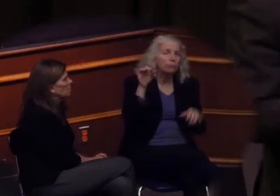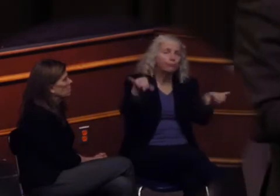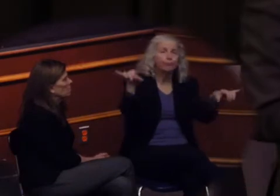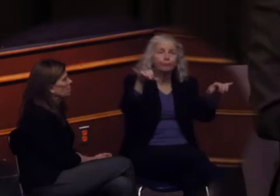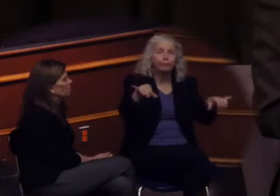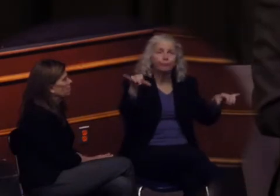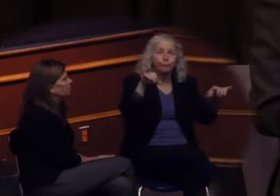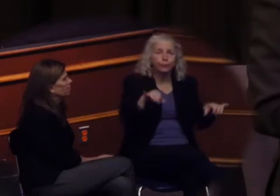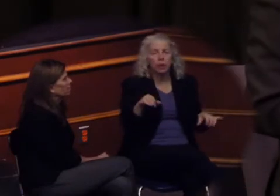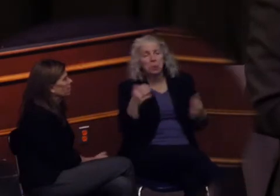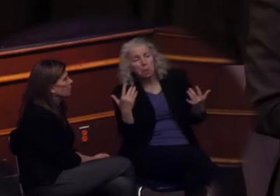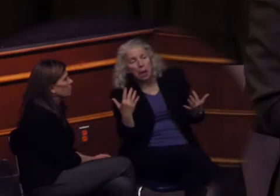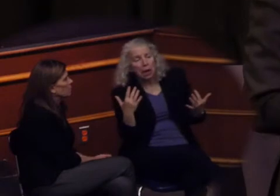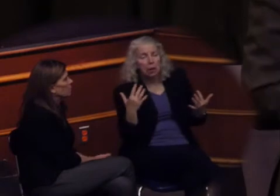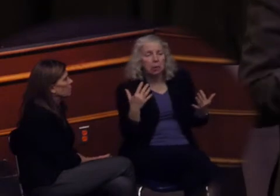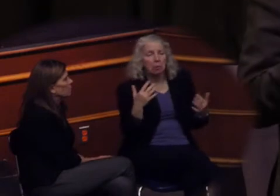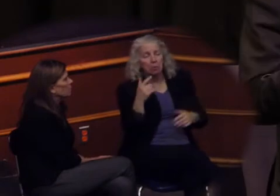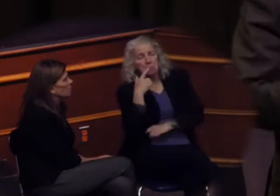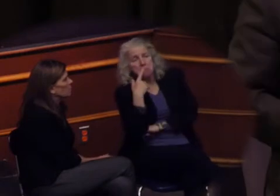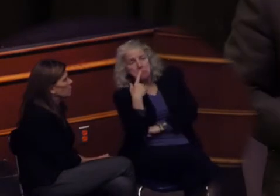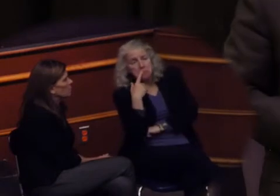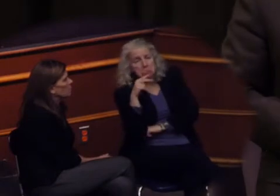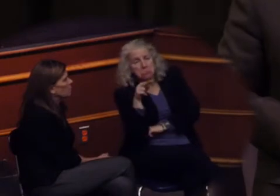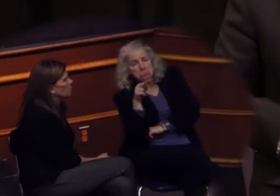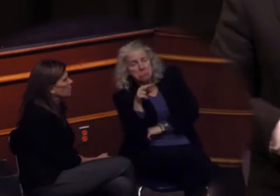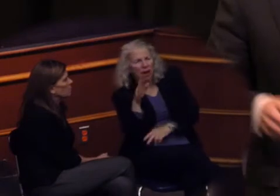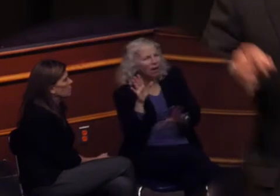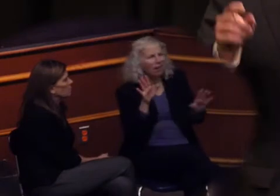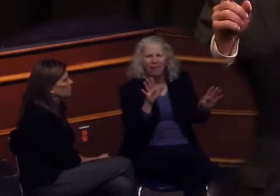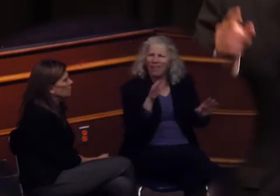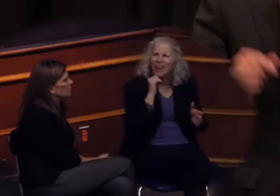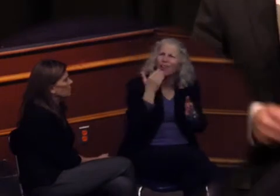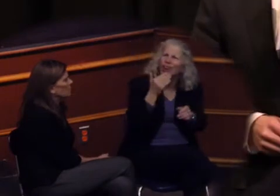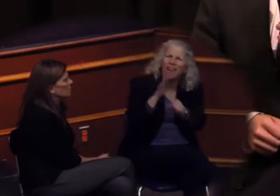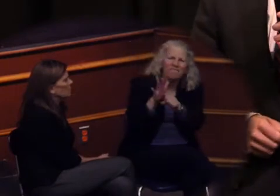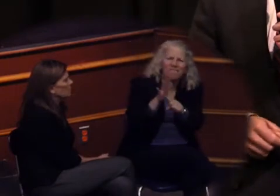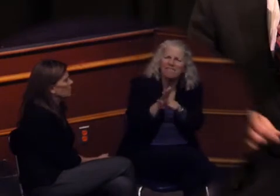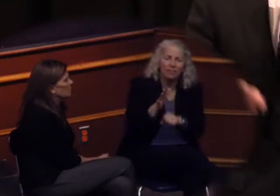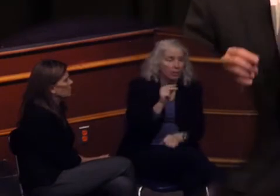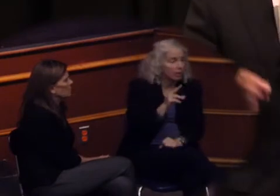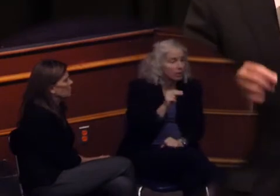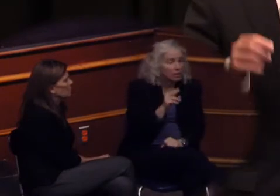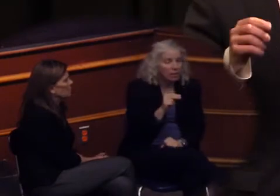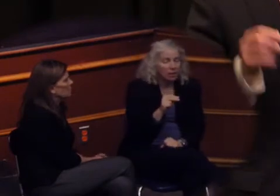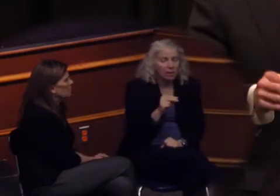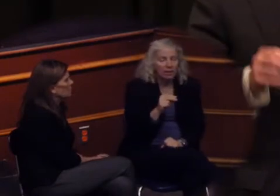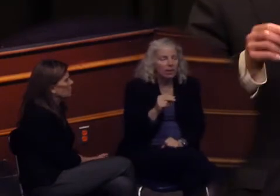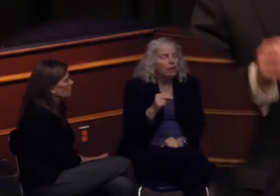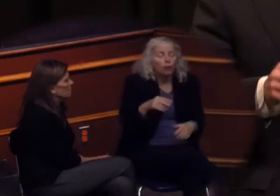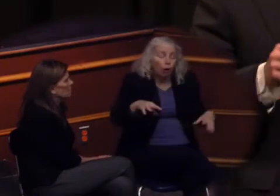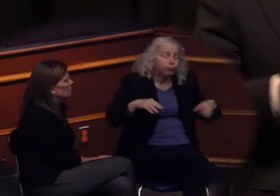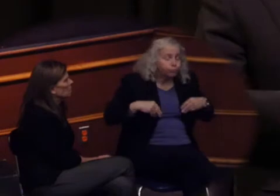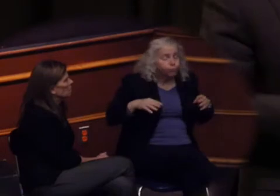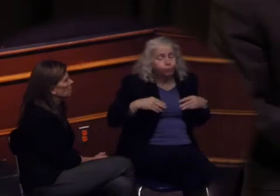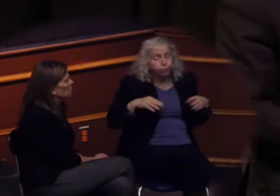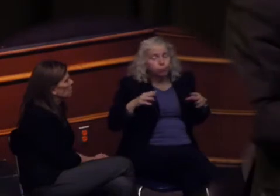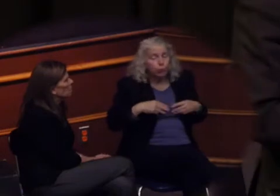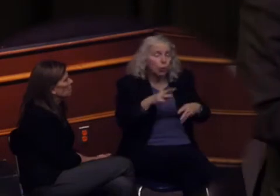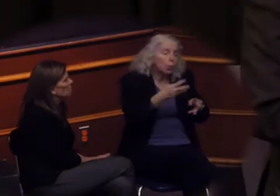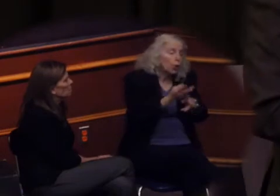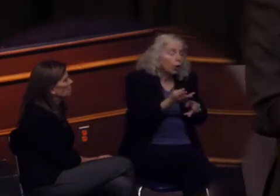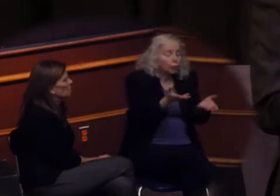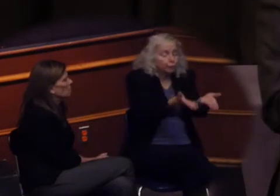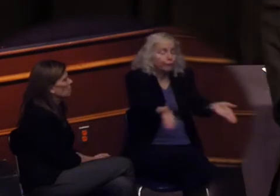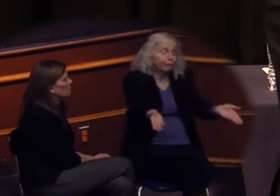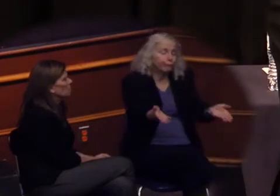wait and see governor. And it's not good enough. It's not good enough to simply accept the world the way it exists